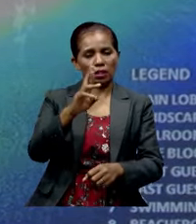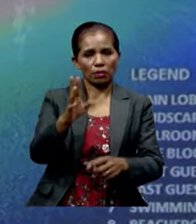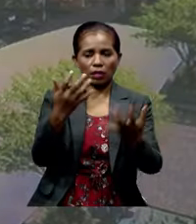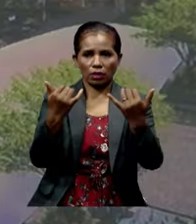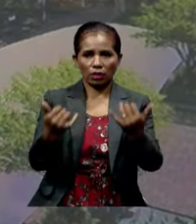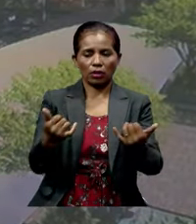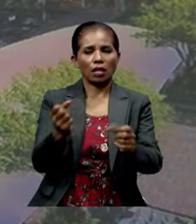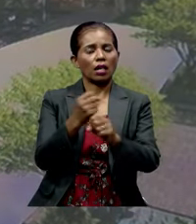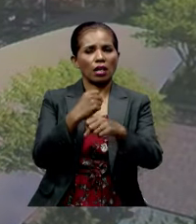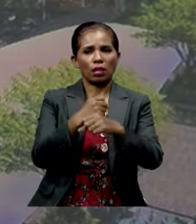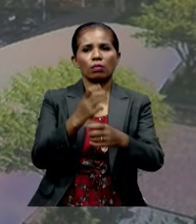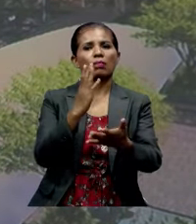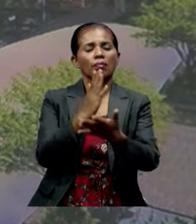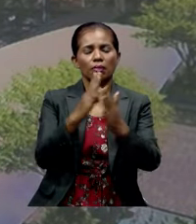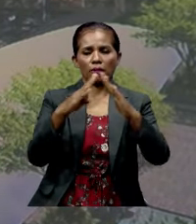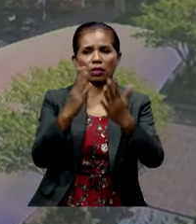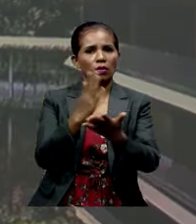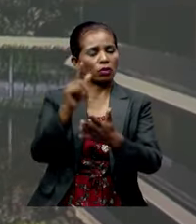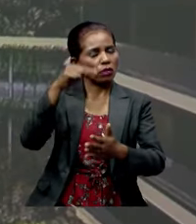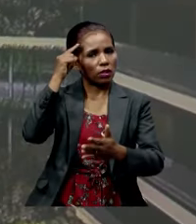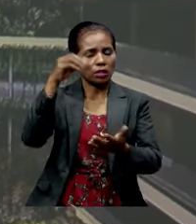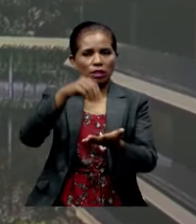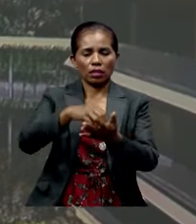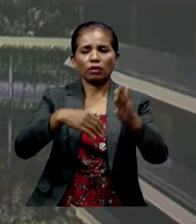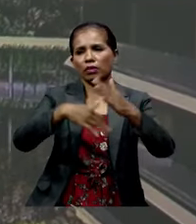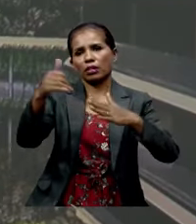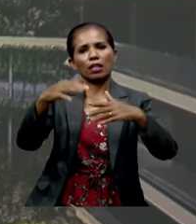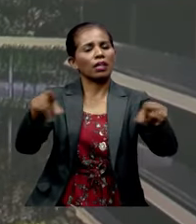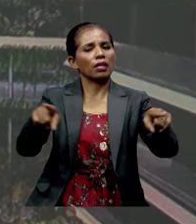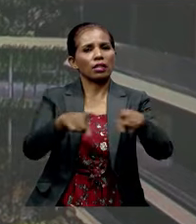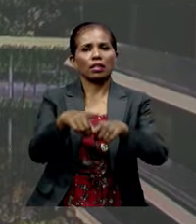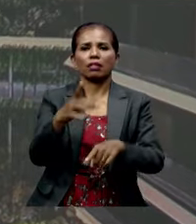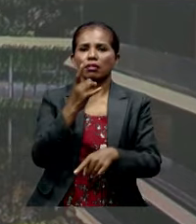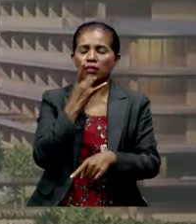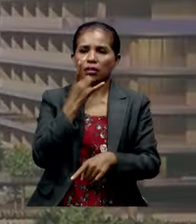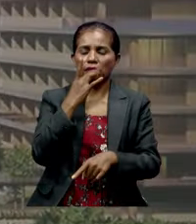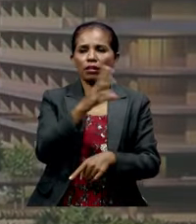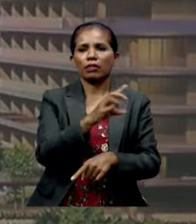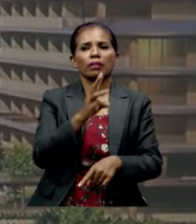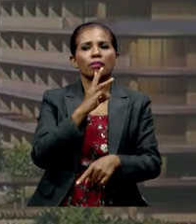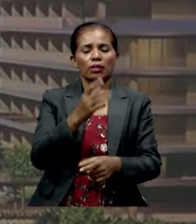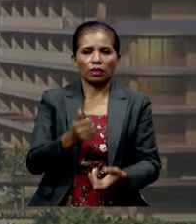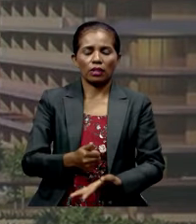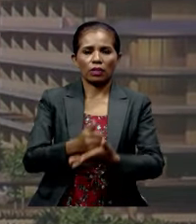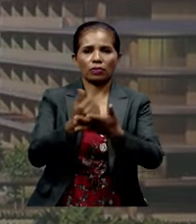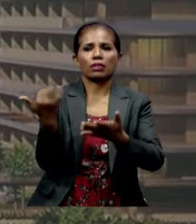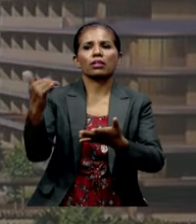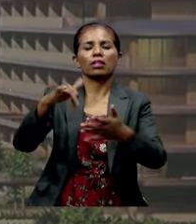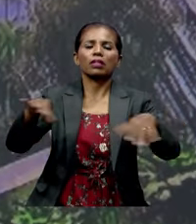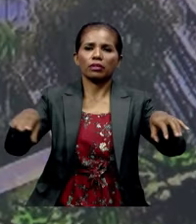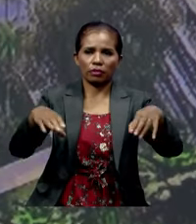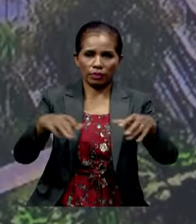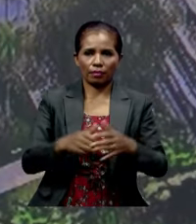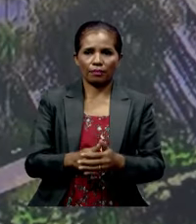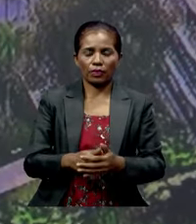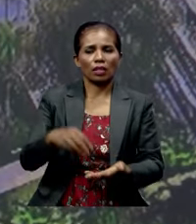konstrusaun paradu tamba governo la kria infrastruktura basika hanesan elektrisidade no be atu fasilita servisu. Investimento